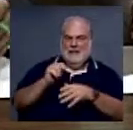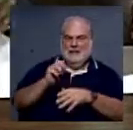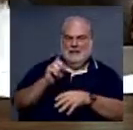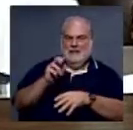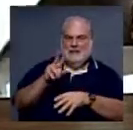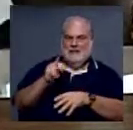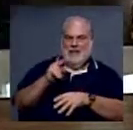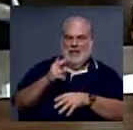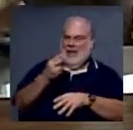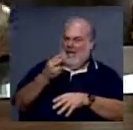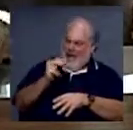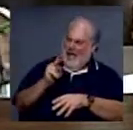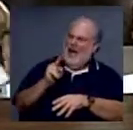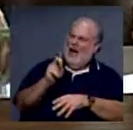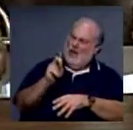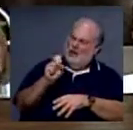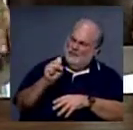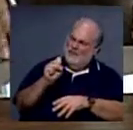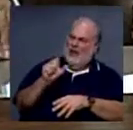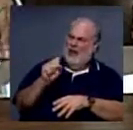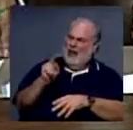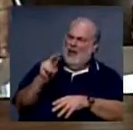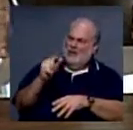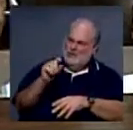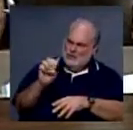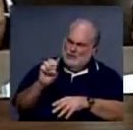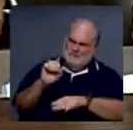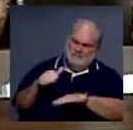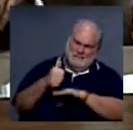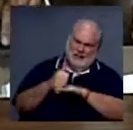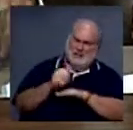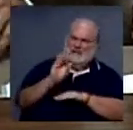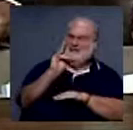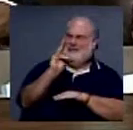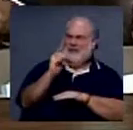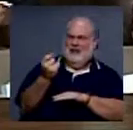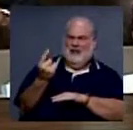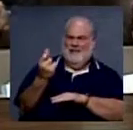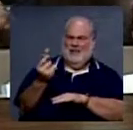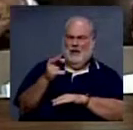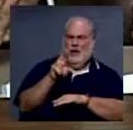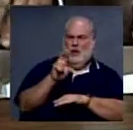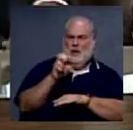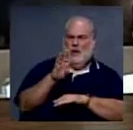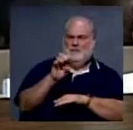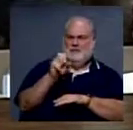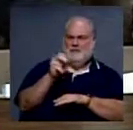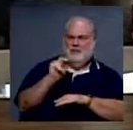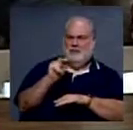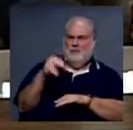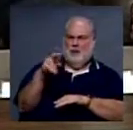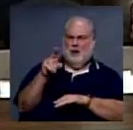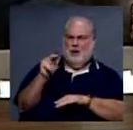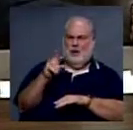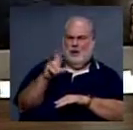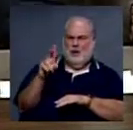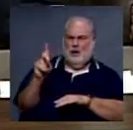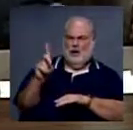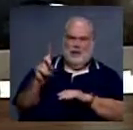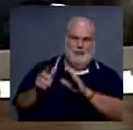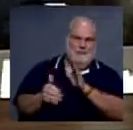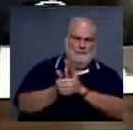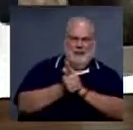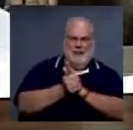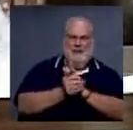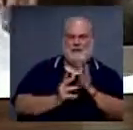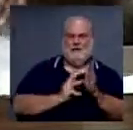Lounge, Pet Resort and Spa, revised short form PCD, located at 1711 Rebsamen Park Road, Little Rock, Arkansas, amending the official zoning